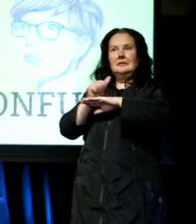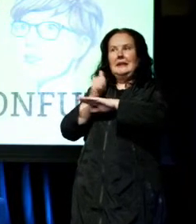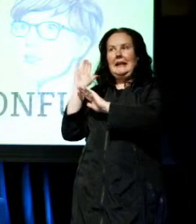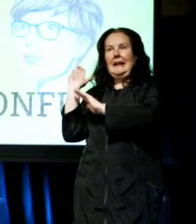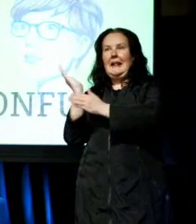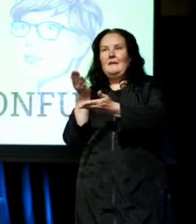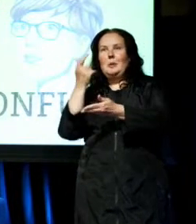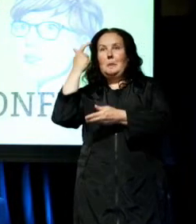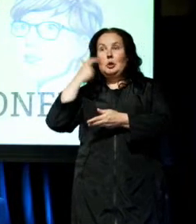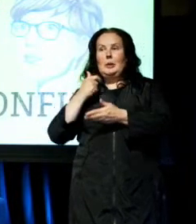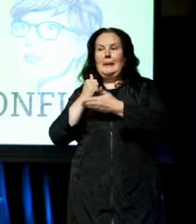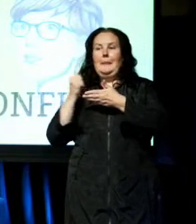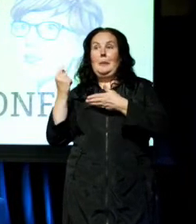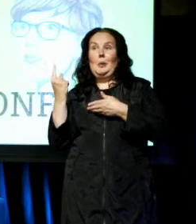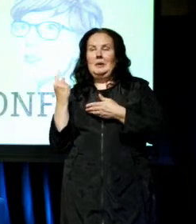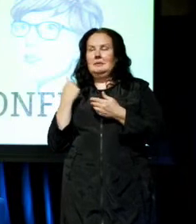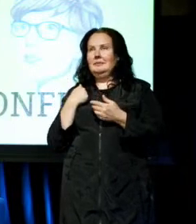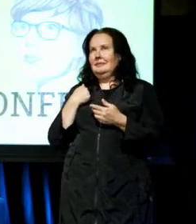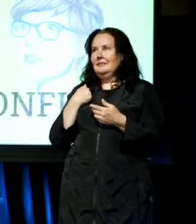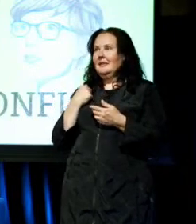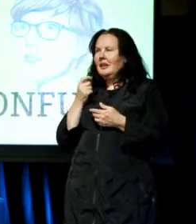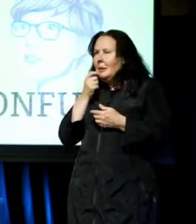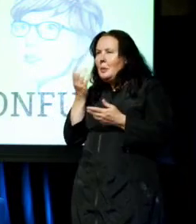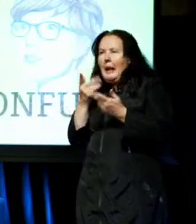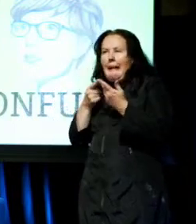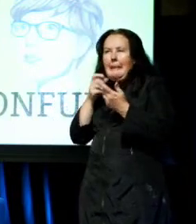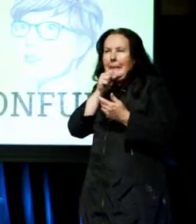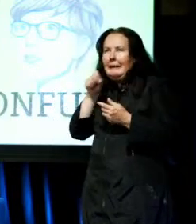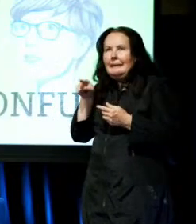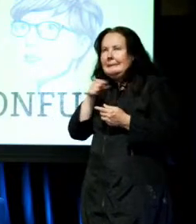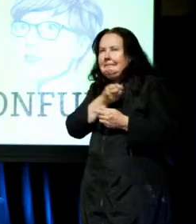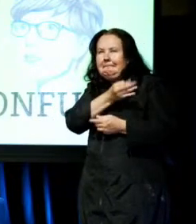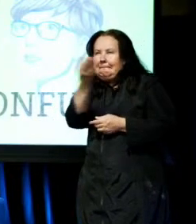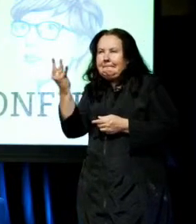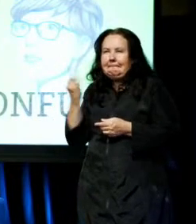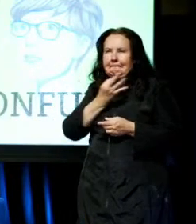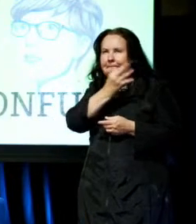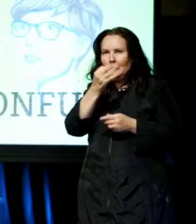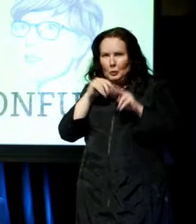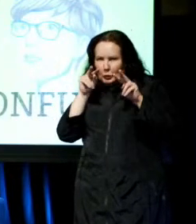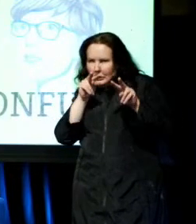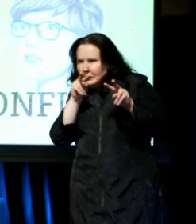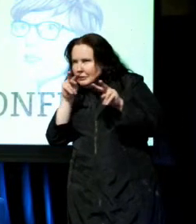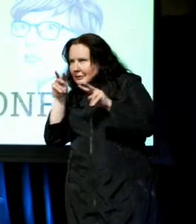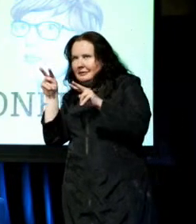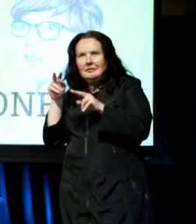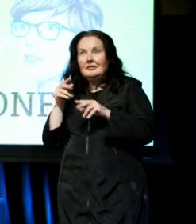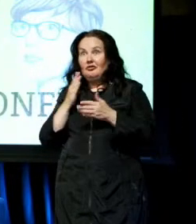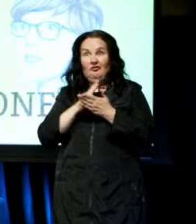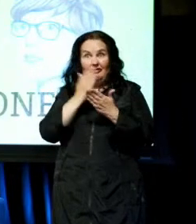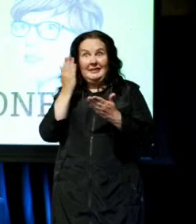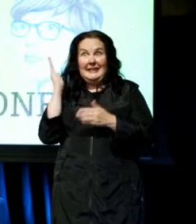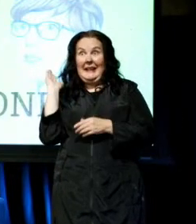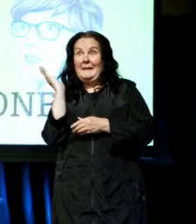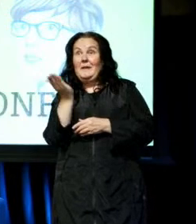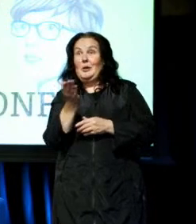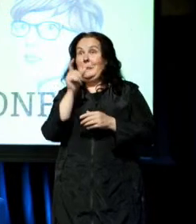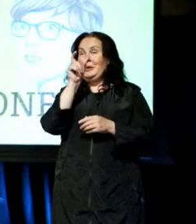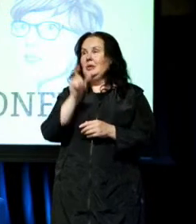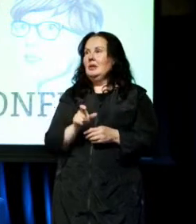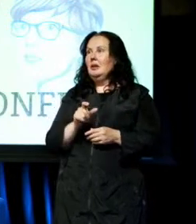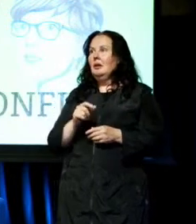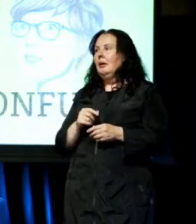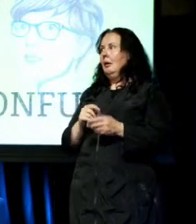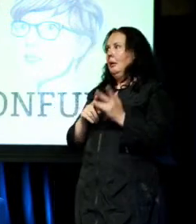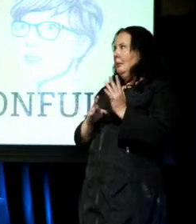guy now? Nowhere. I'm always watching TV and I'm like, he's nowhere. Nowhere. Do you know what? He was originally delivery person one. And